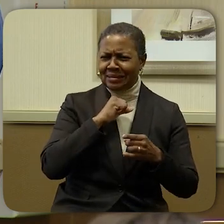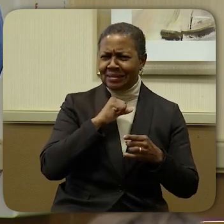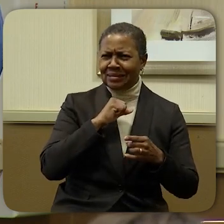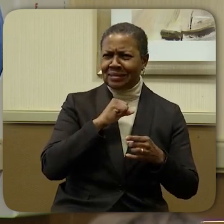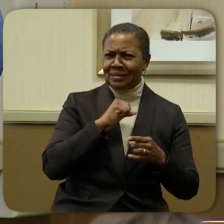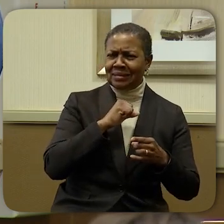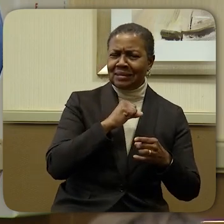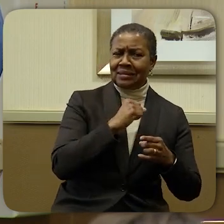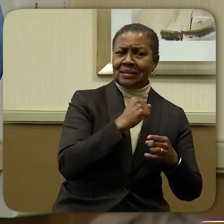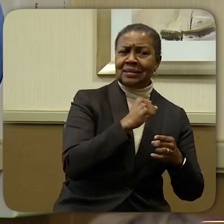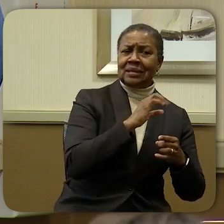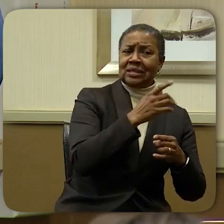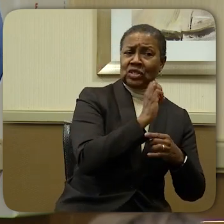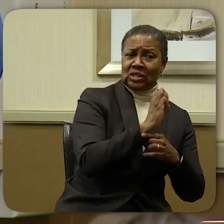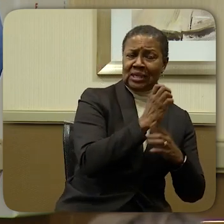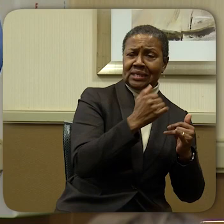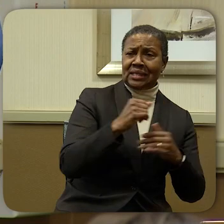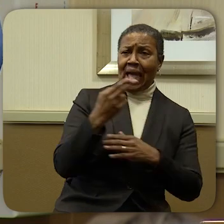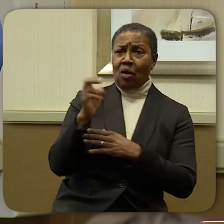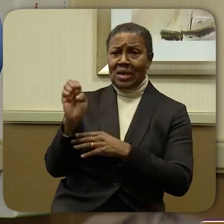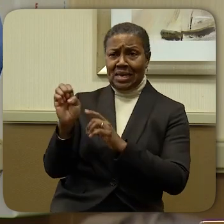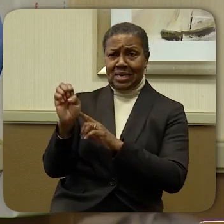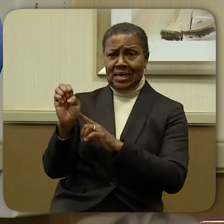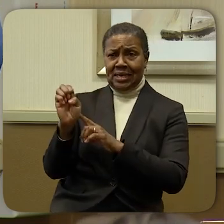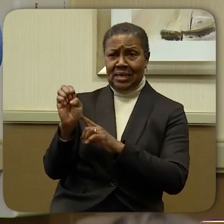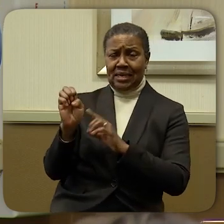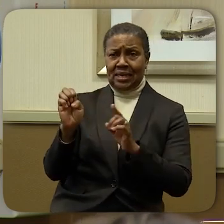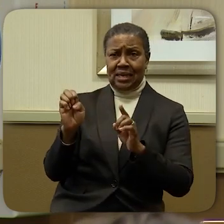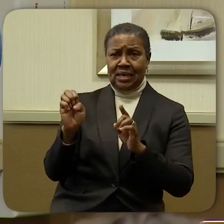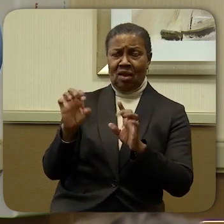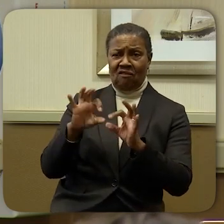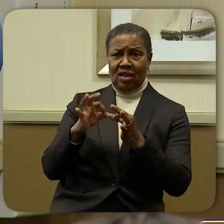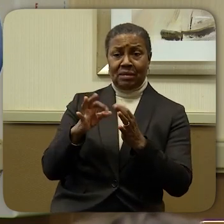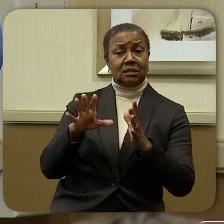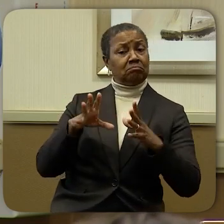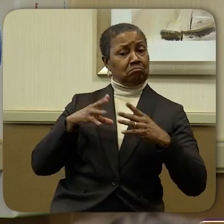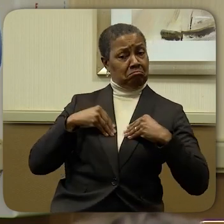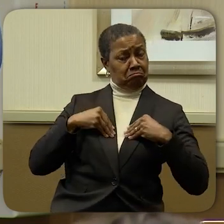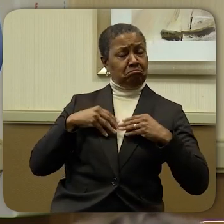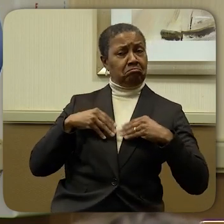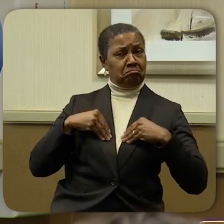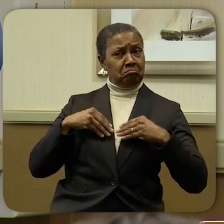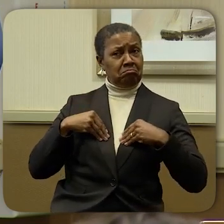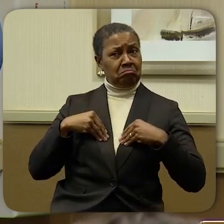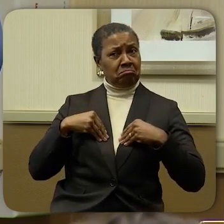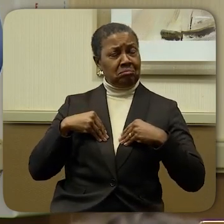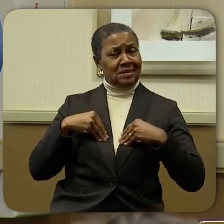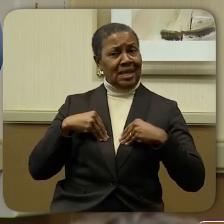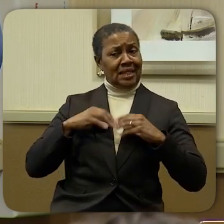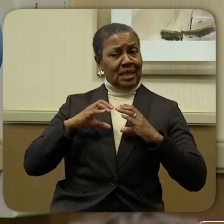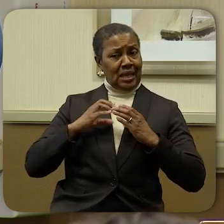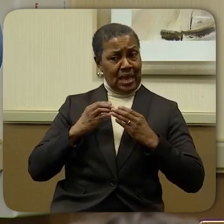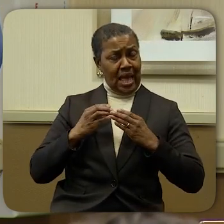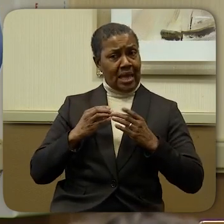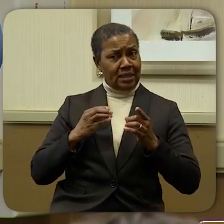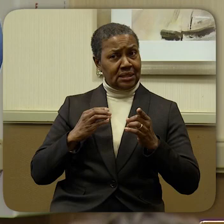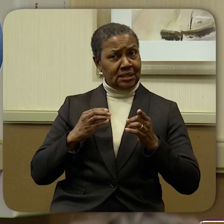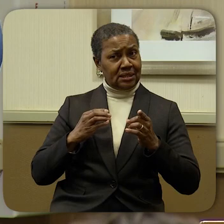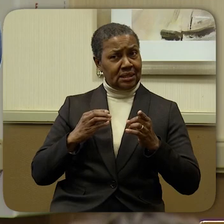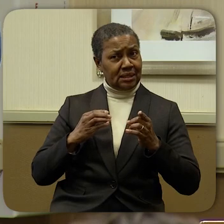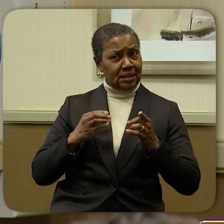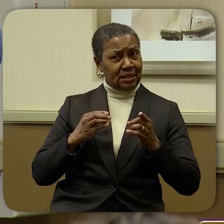she is now he, and the family's very accepting, and I have to say the class and the